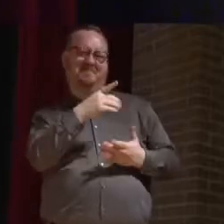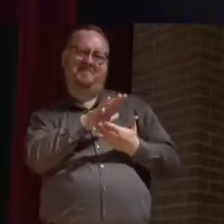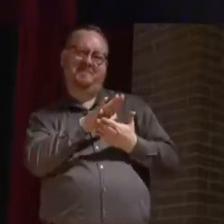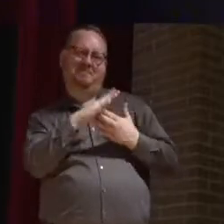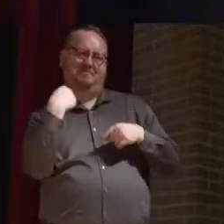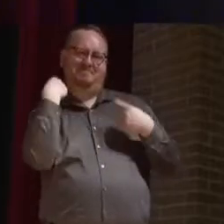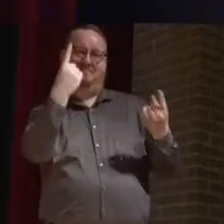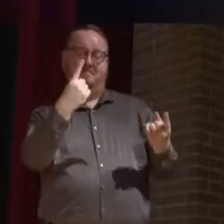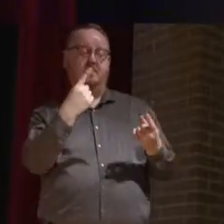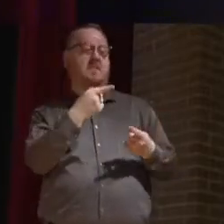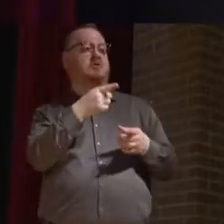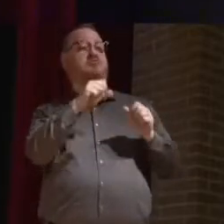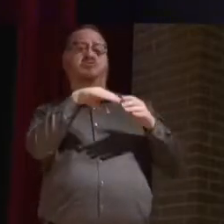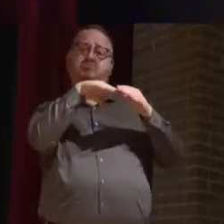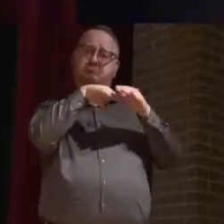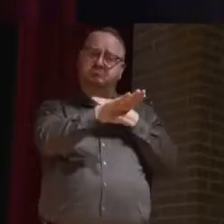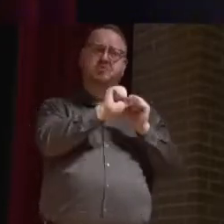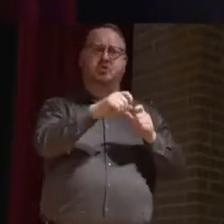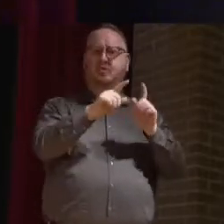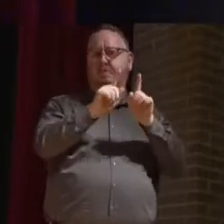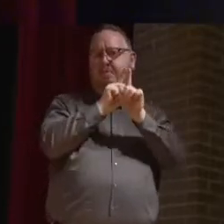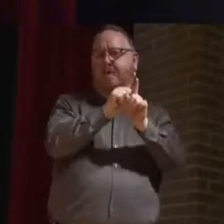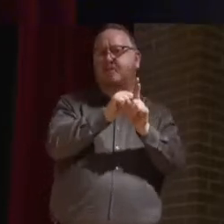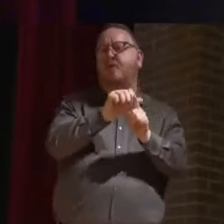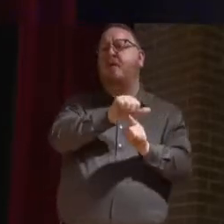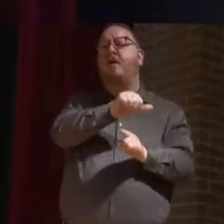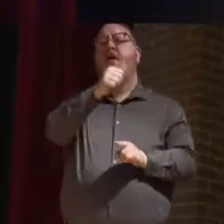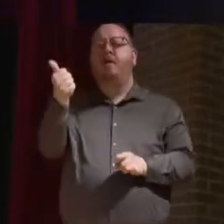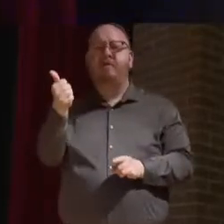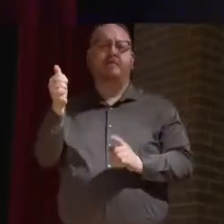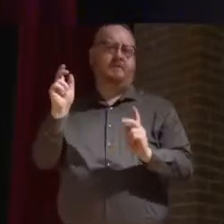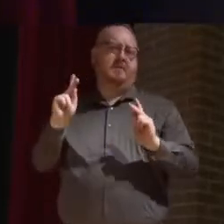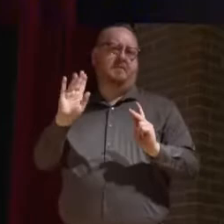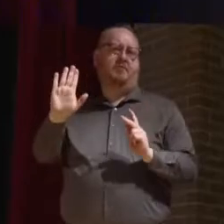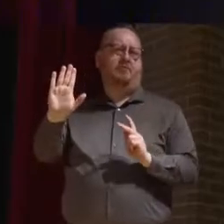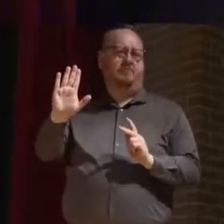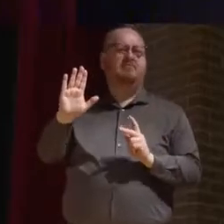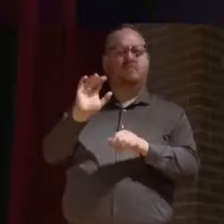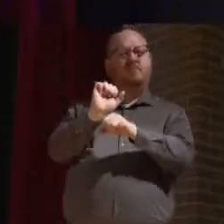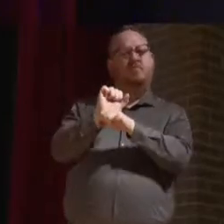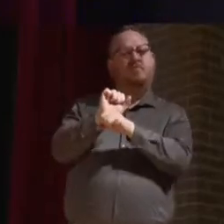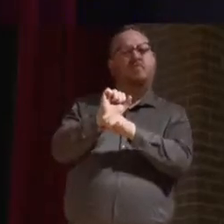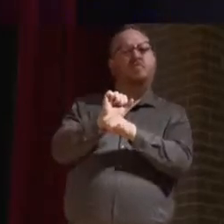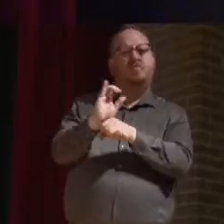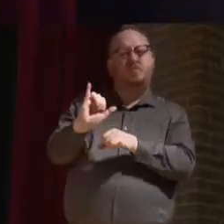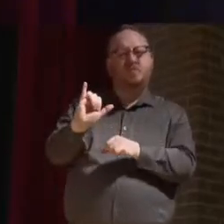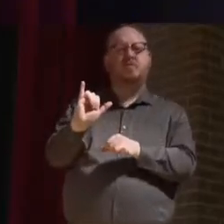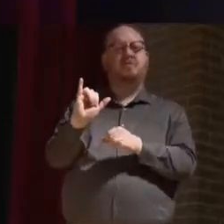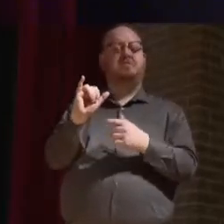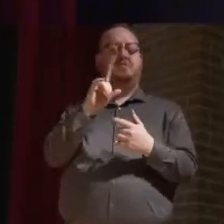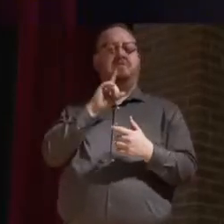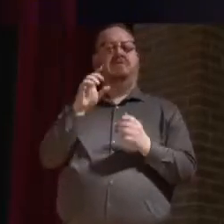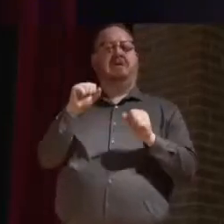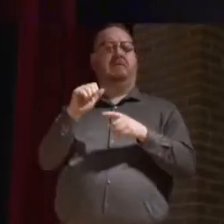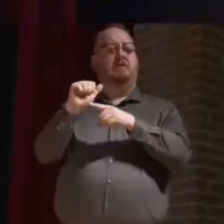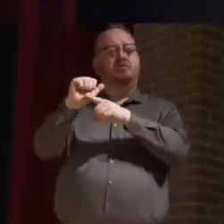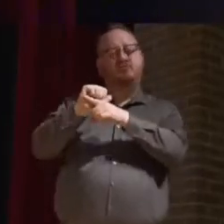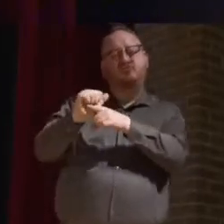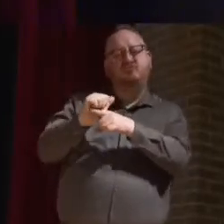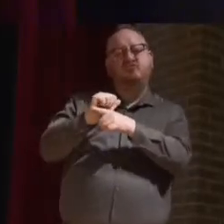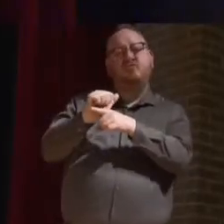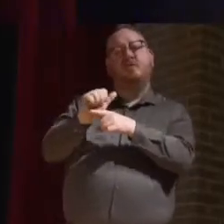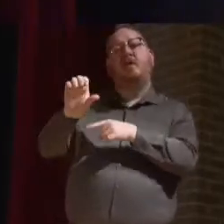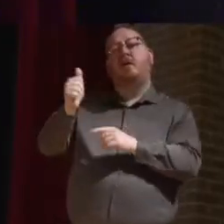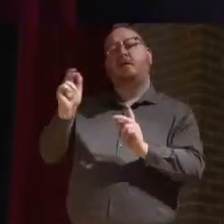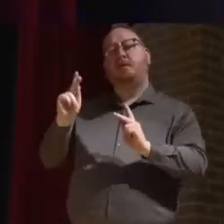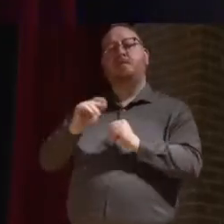could get in and she could be a mentor to someone else in the workforce and be a somebody who's training other